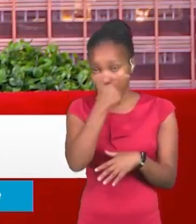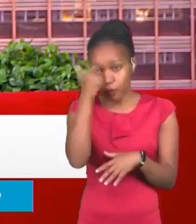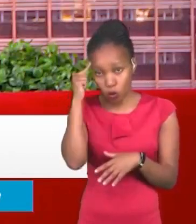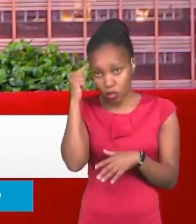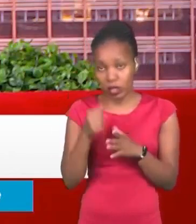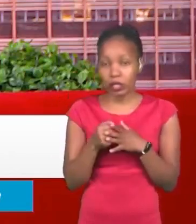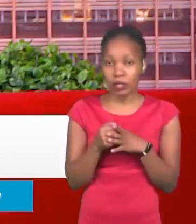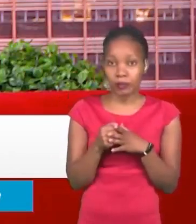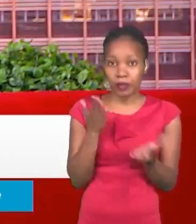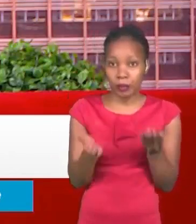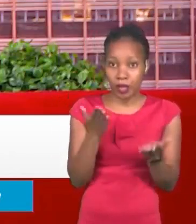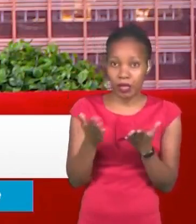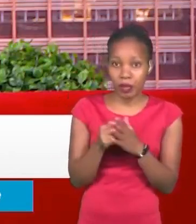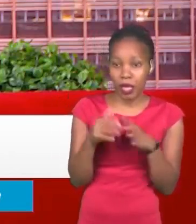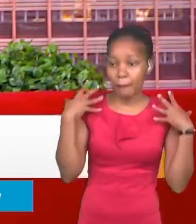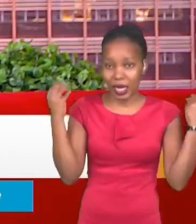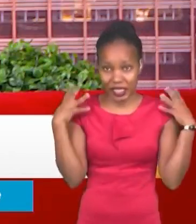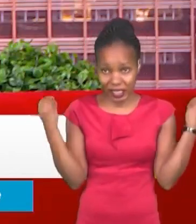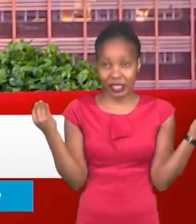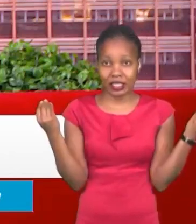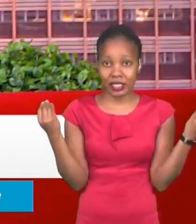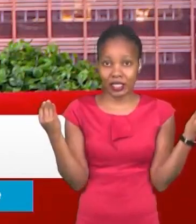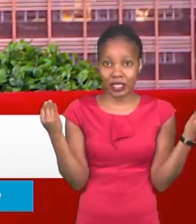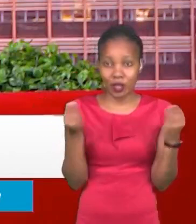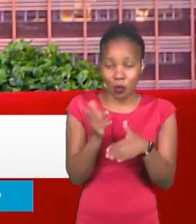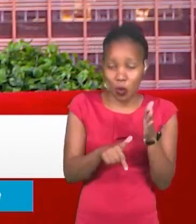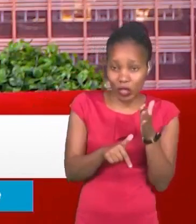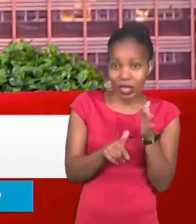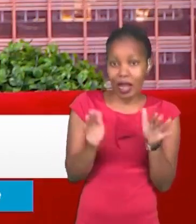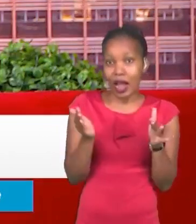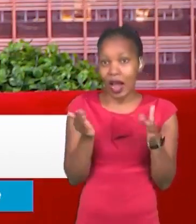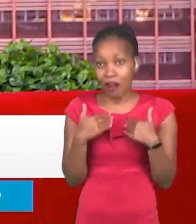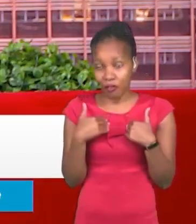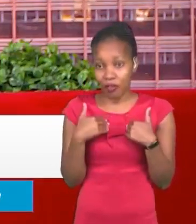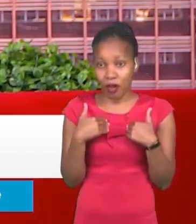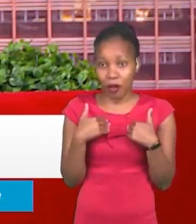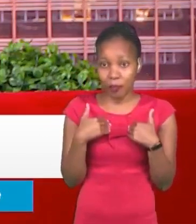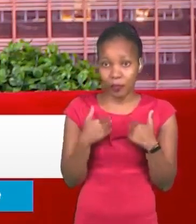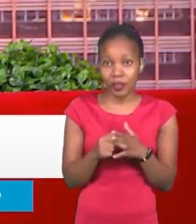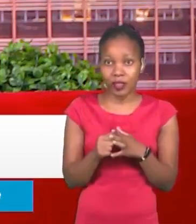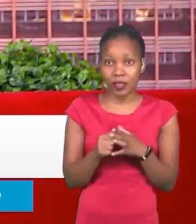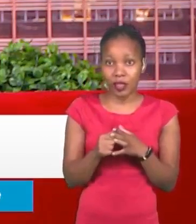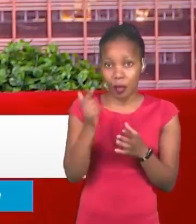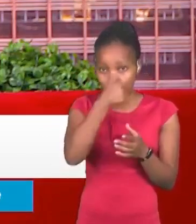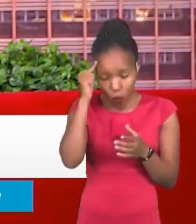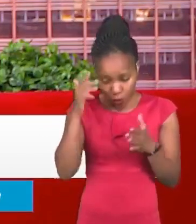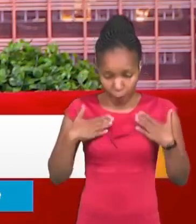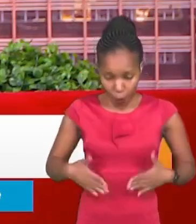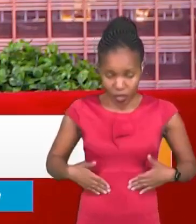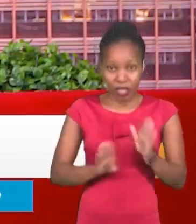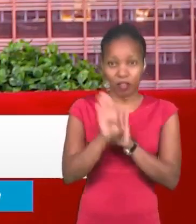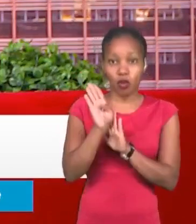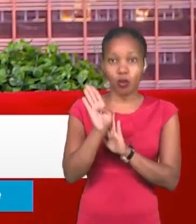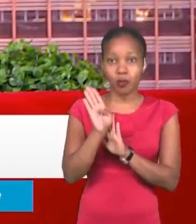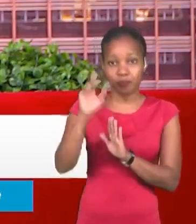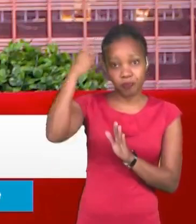for merely experimenting the what it is that they have inside of them, because they have that they are still developing sexually in terms